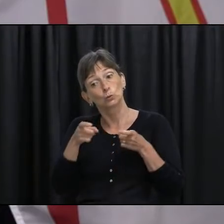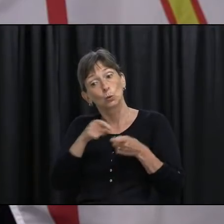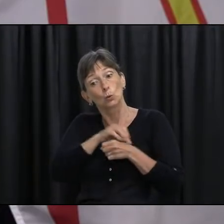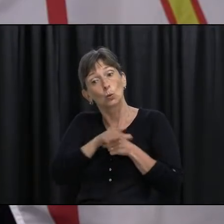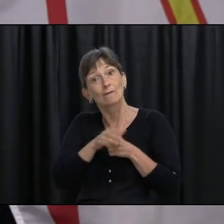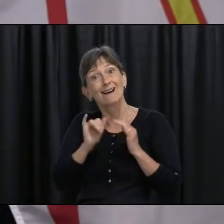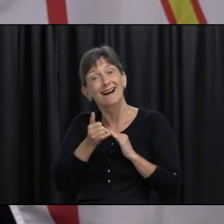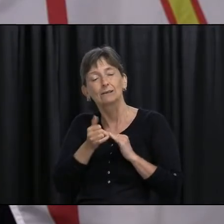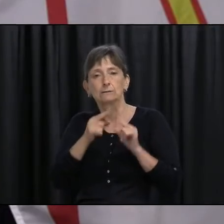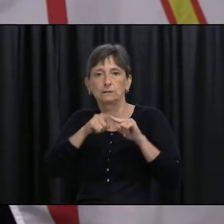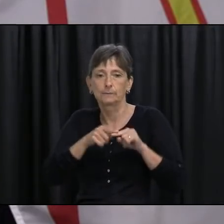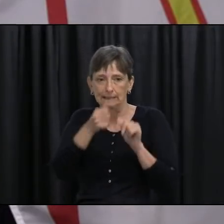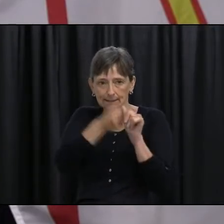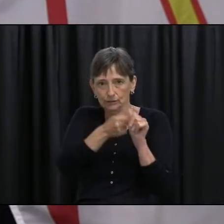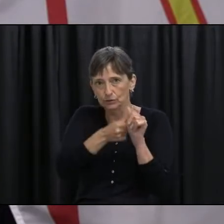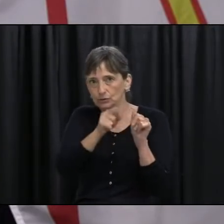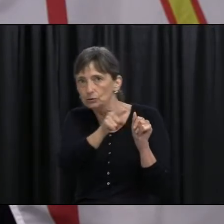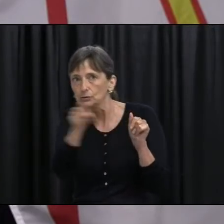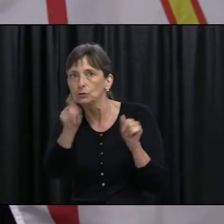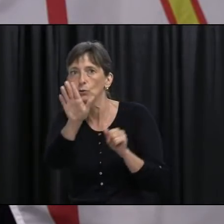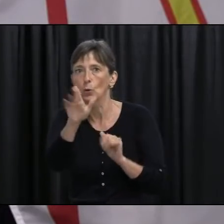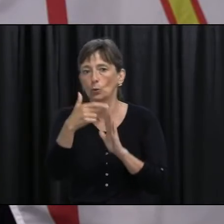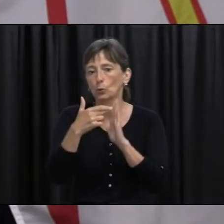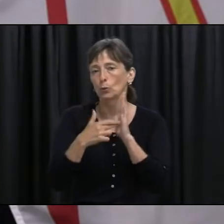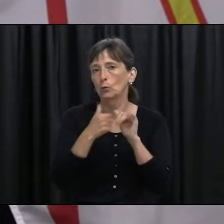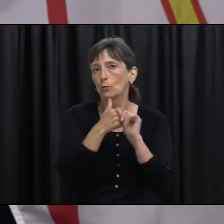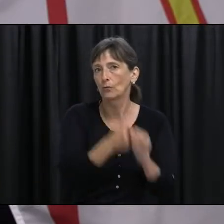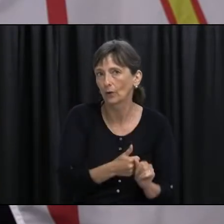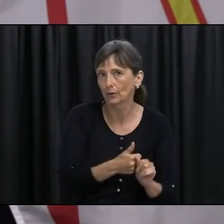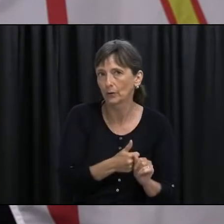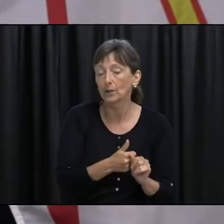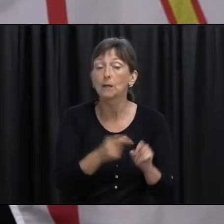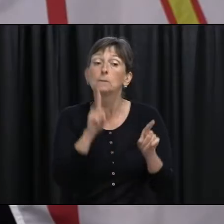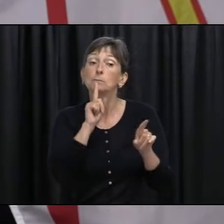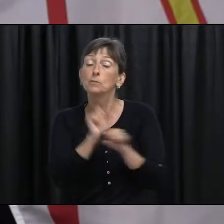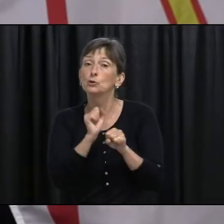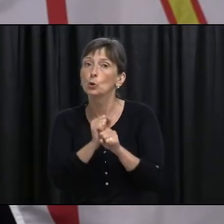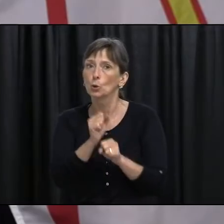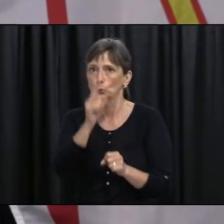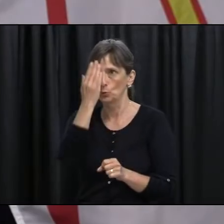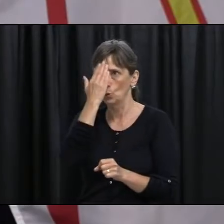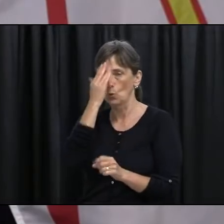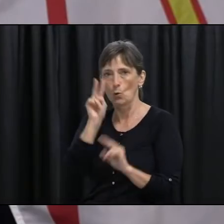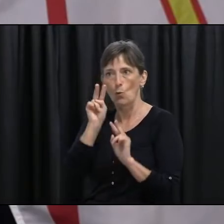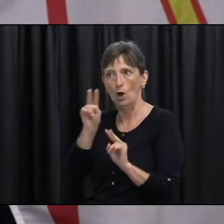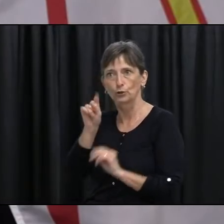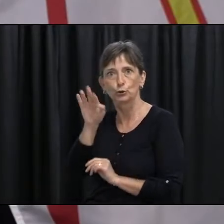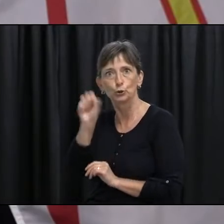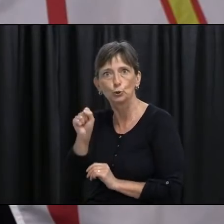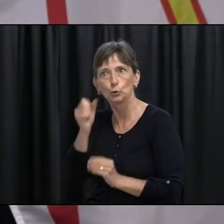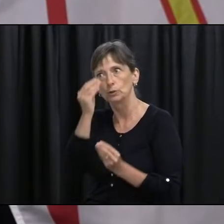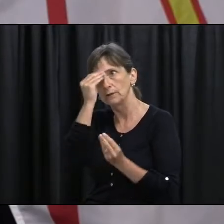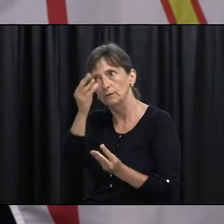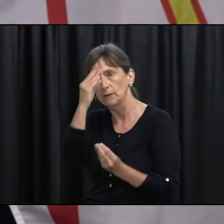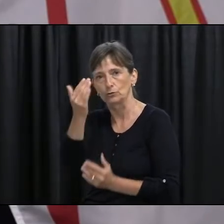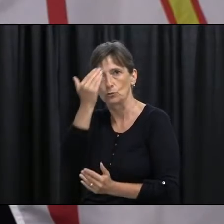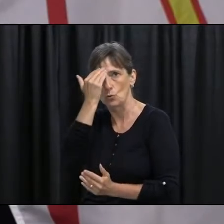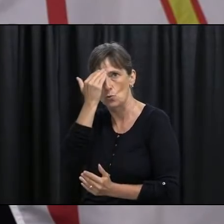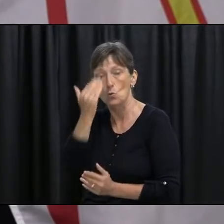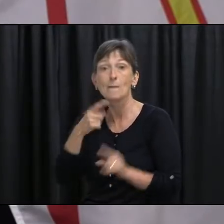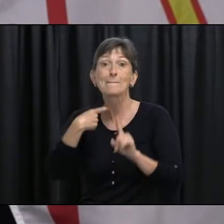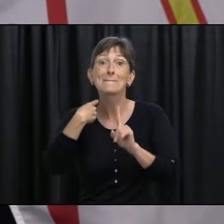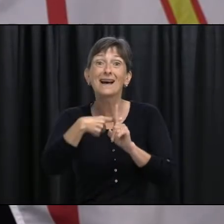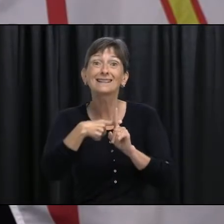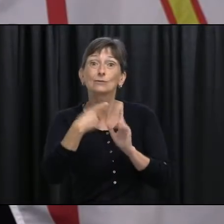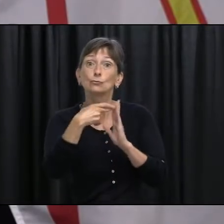of us. So please continue to do your part by staying informed and following public health guidance at all alert levels in